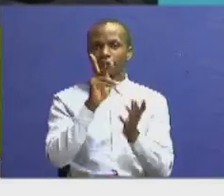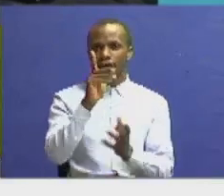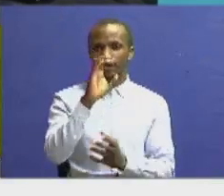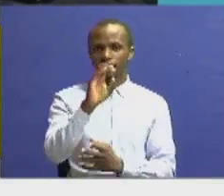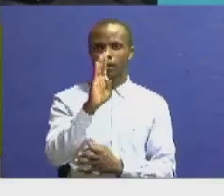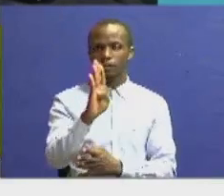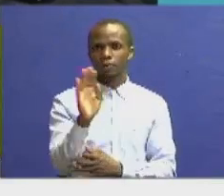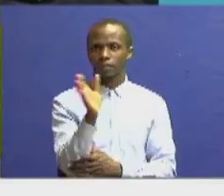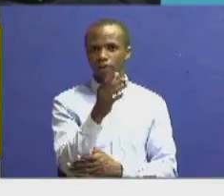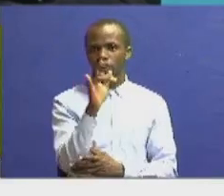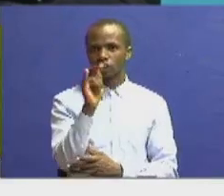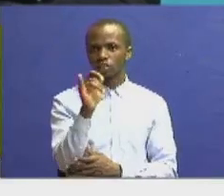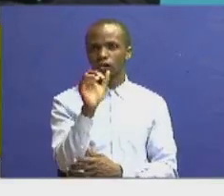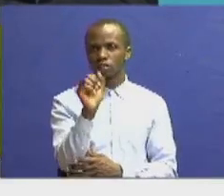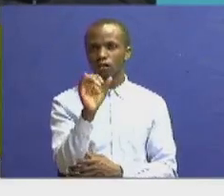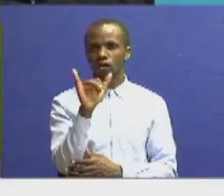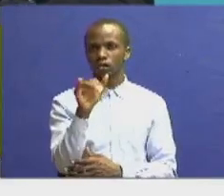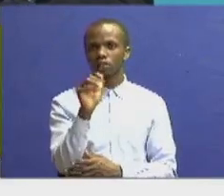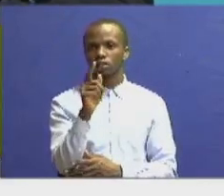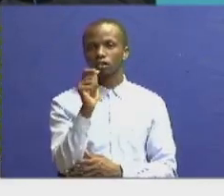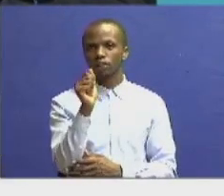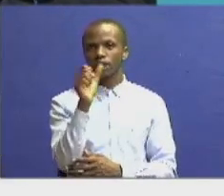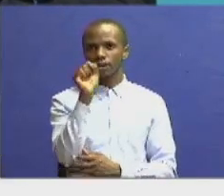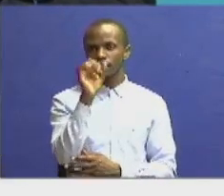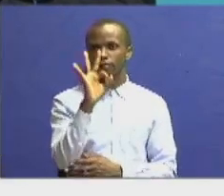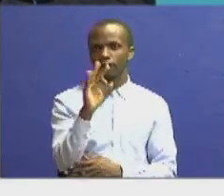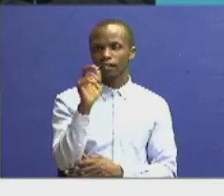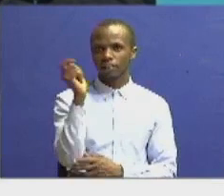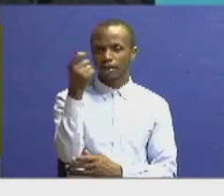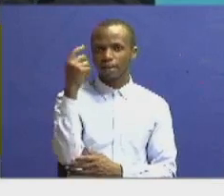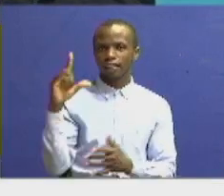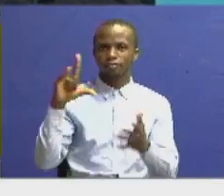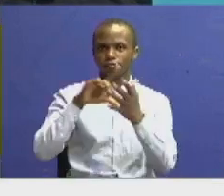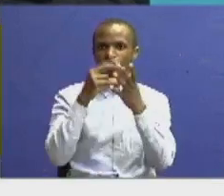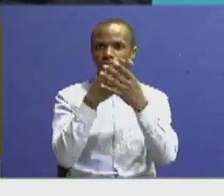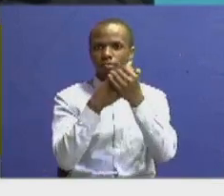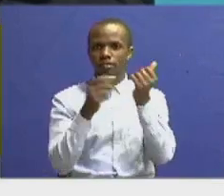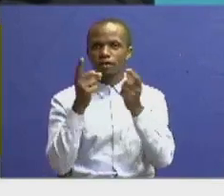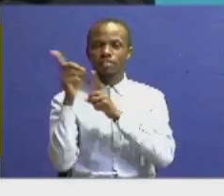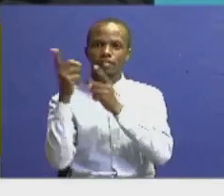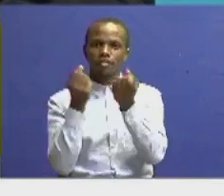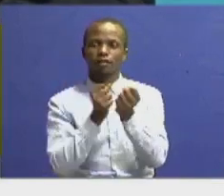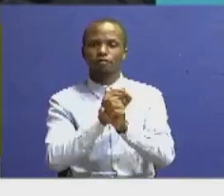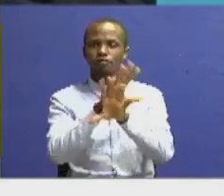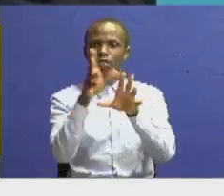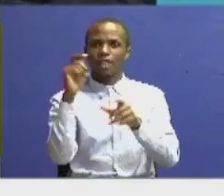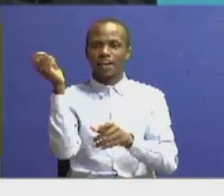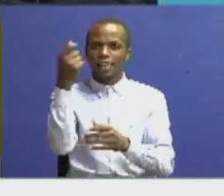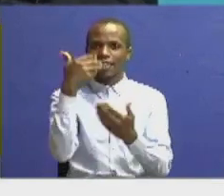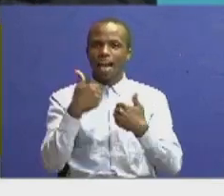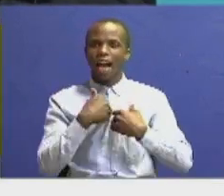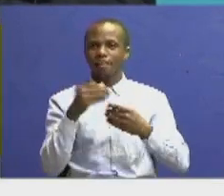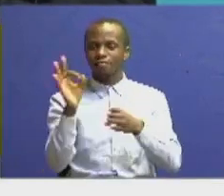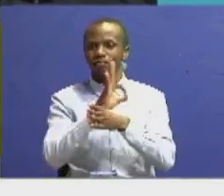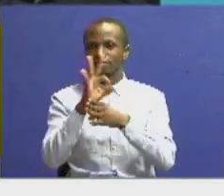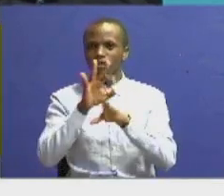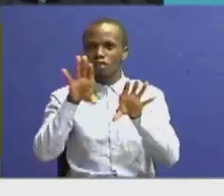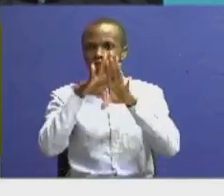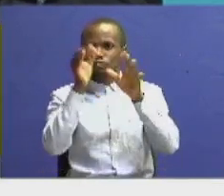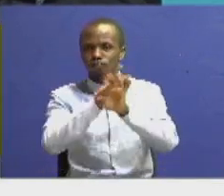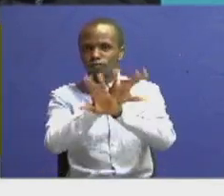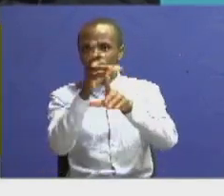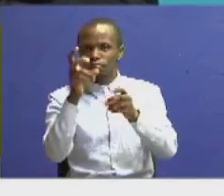KCB Bank, Toyota Kenya, Safaricom, and Kenya Airways have partnered with Safari Rally Kenya to hold the World Rally event that begins